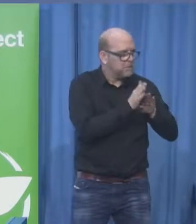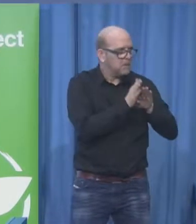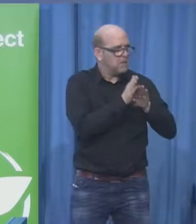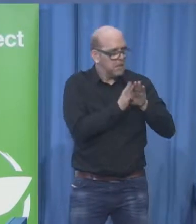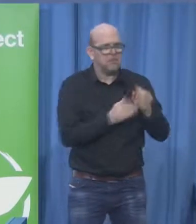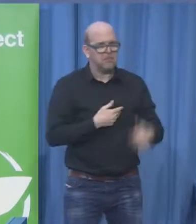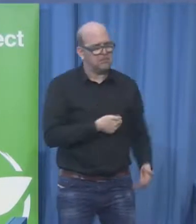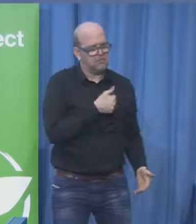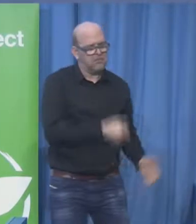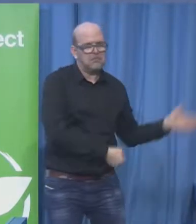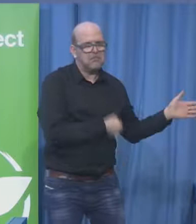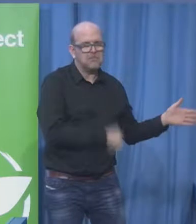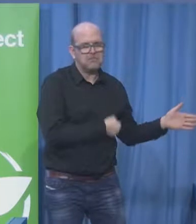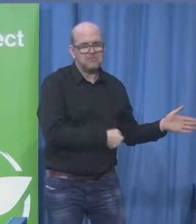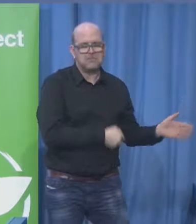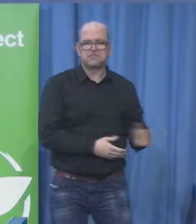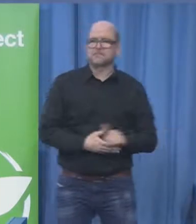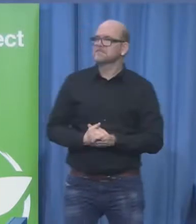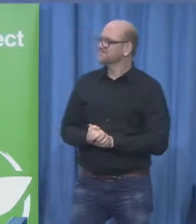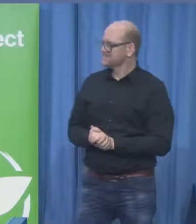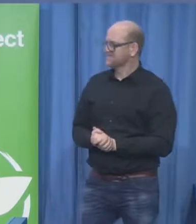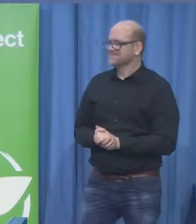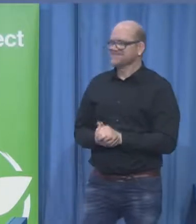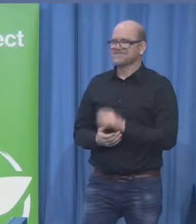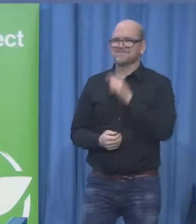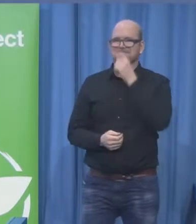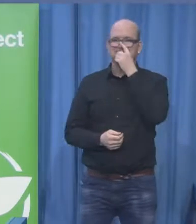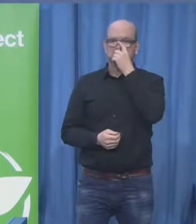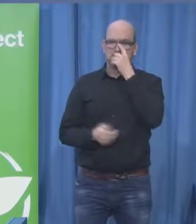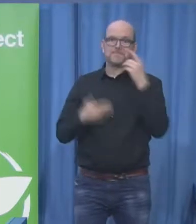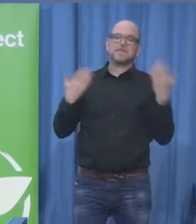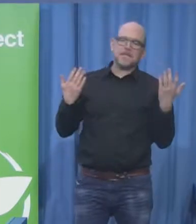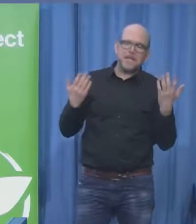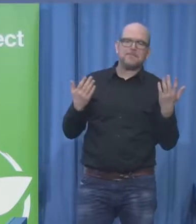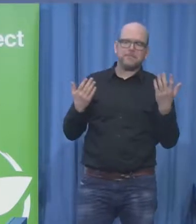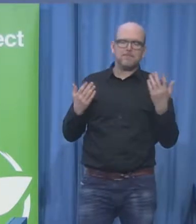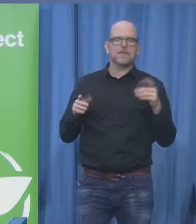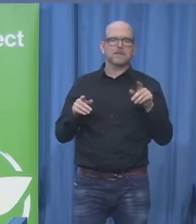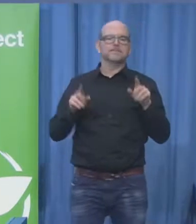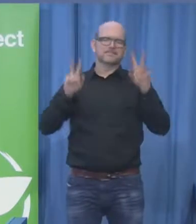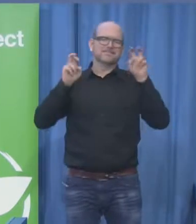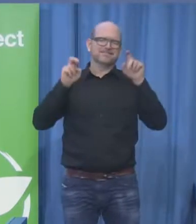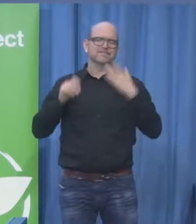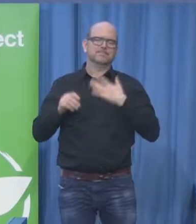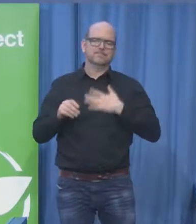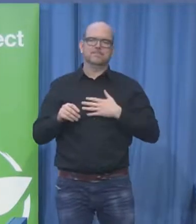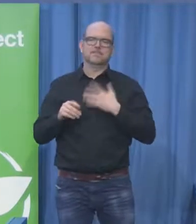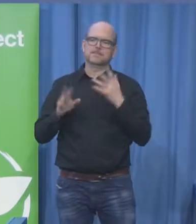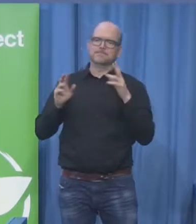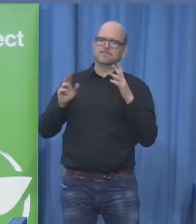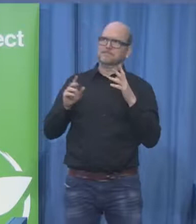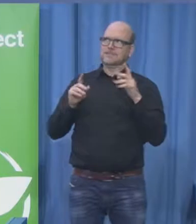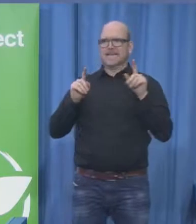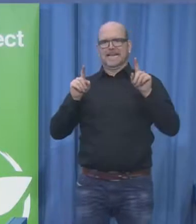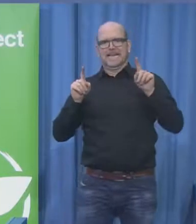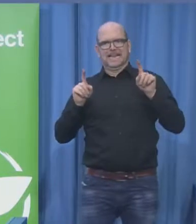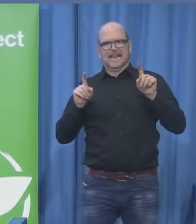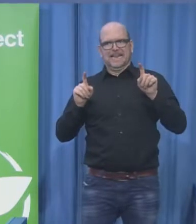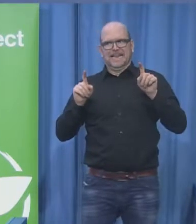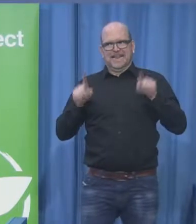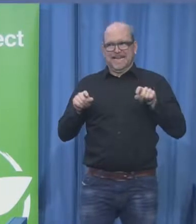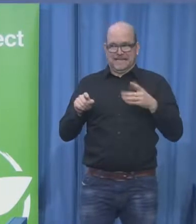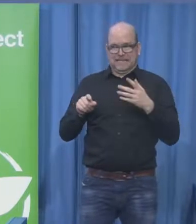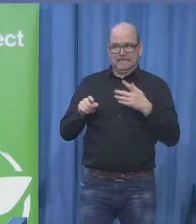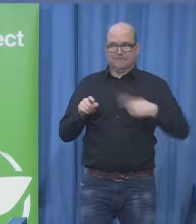support, would increase job opportunities for persons with intellectual disabilities. The AAA from Lebanon,